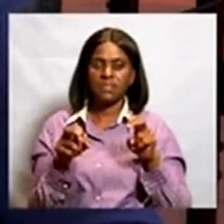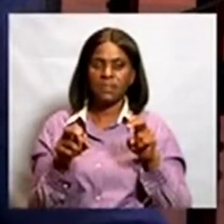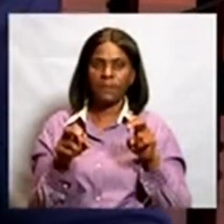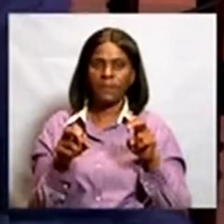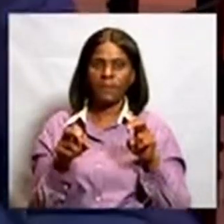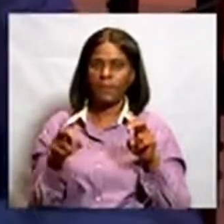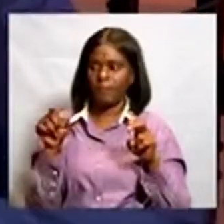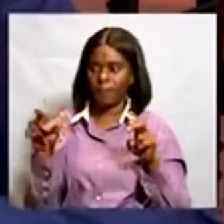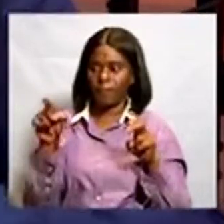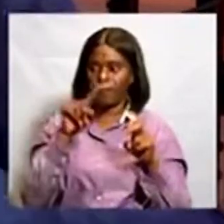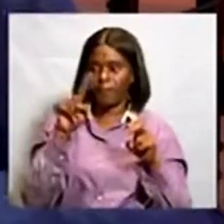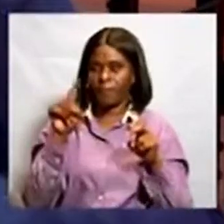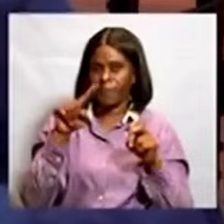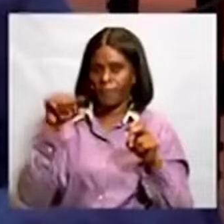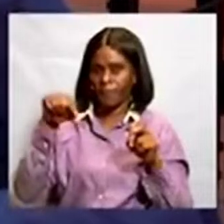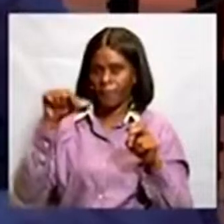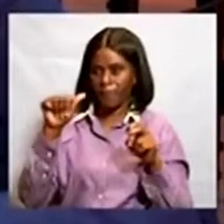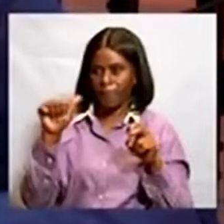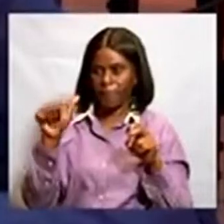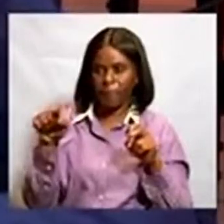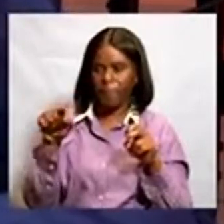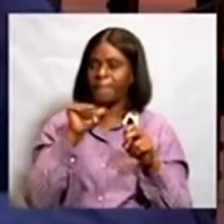Is ZACWA not